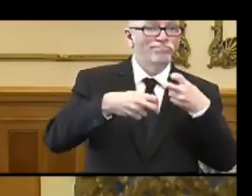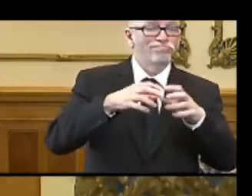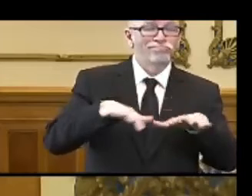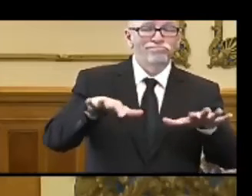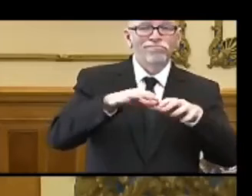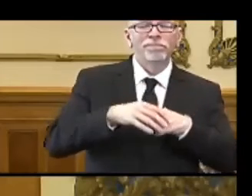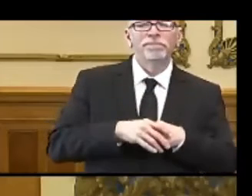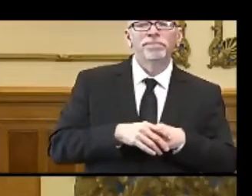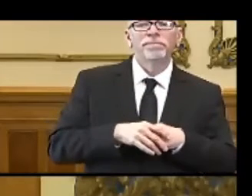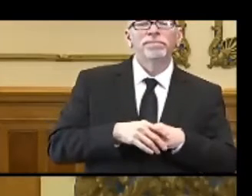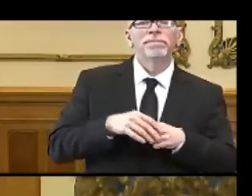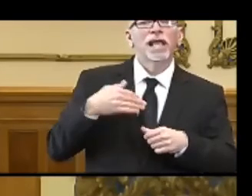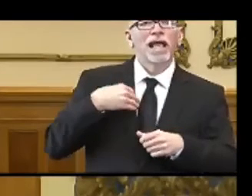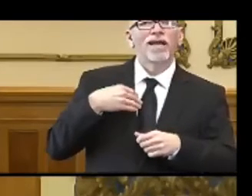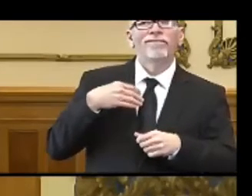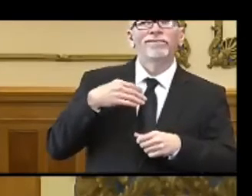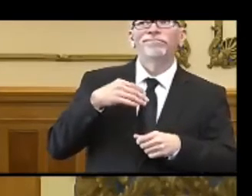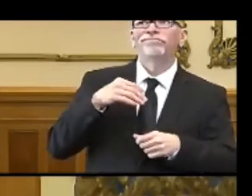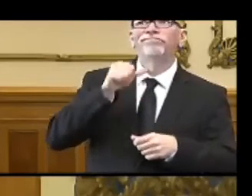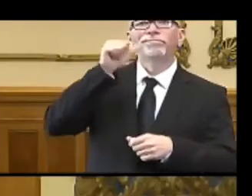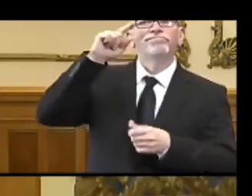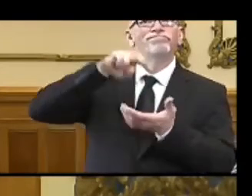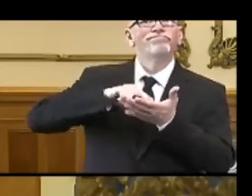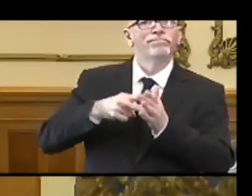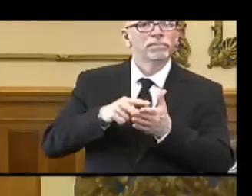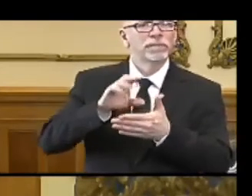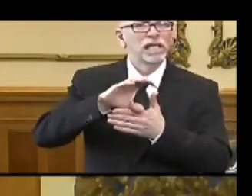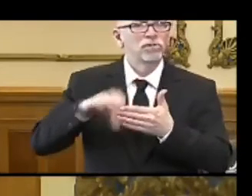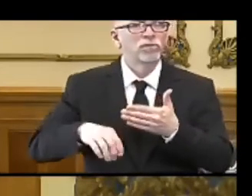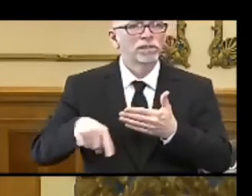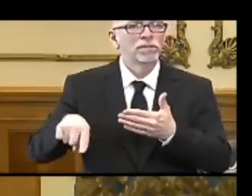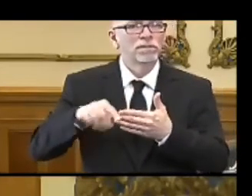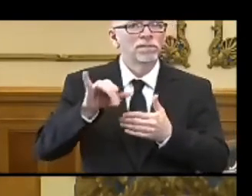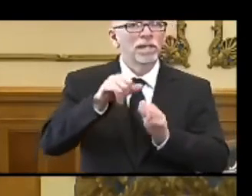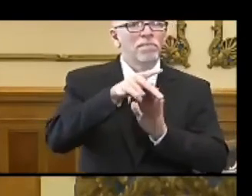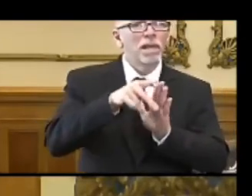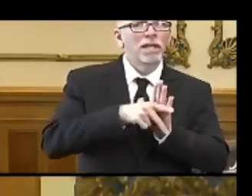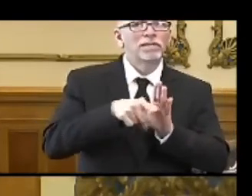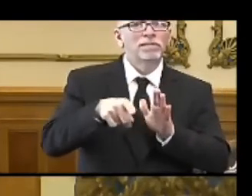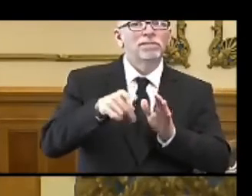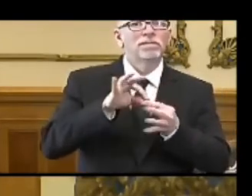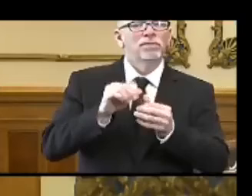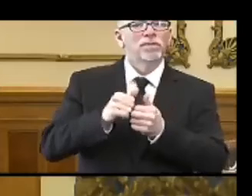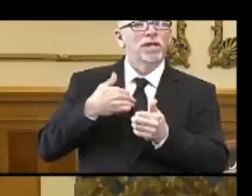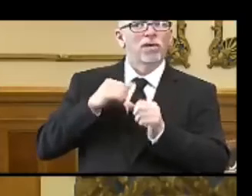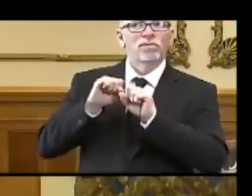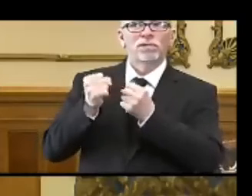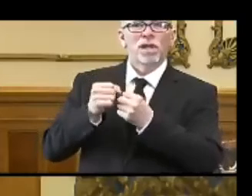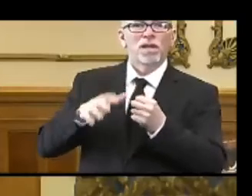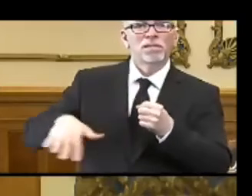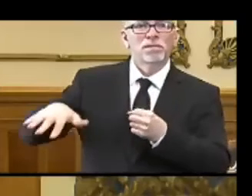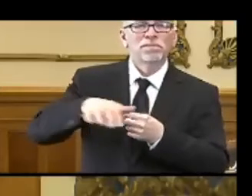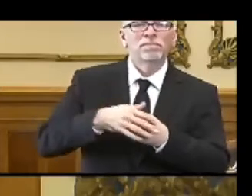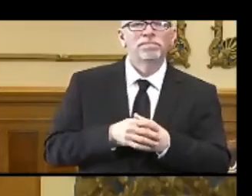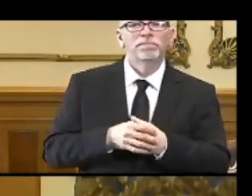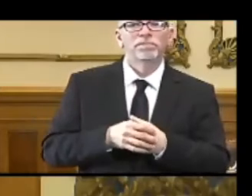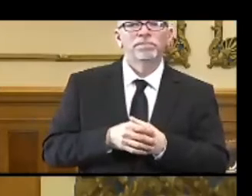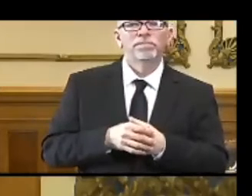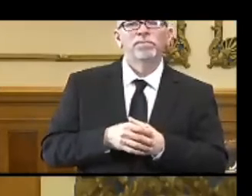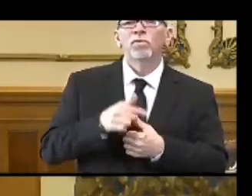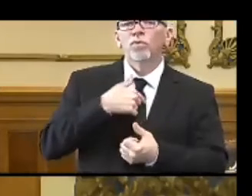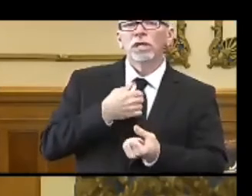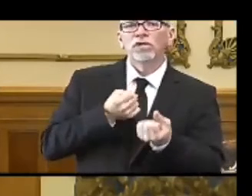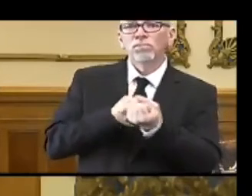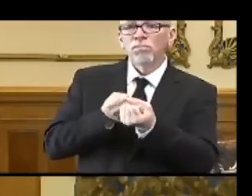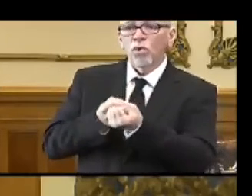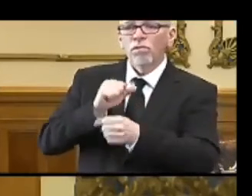the unintended consequences of those policies on our society at large. The supports that we put in